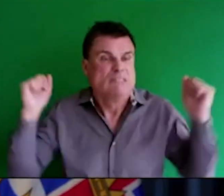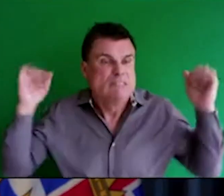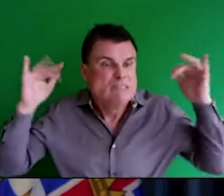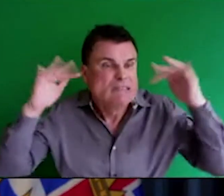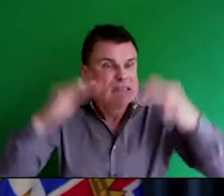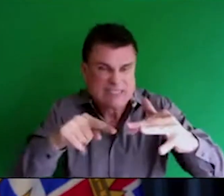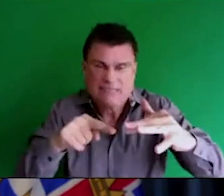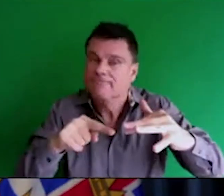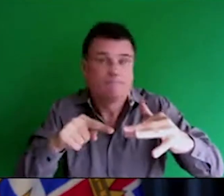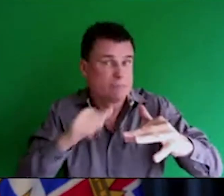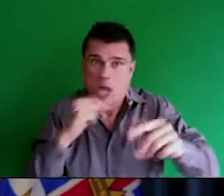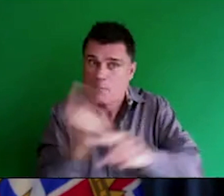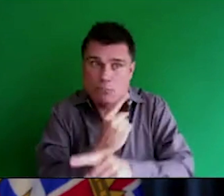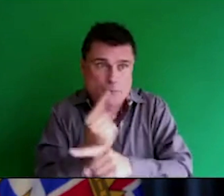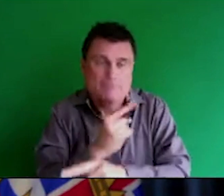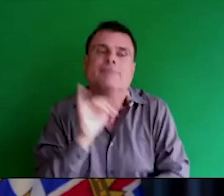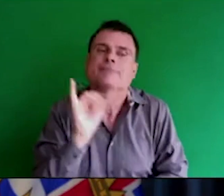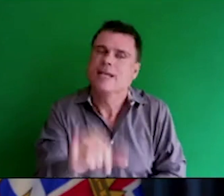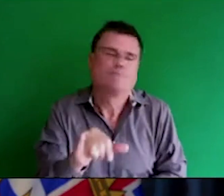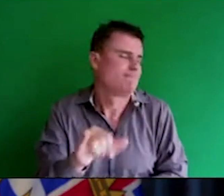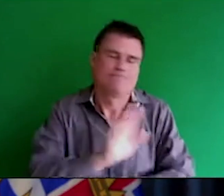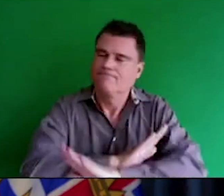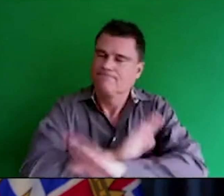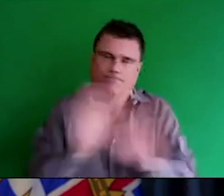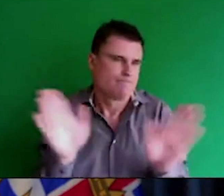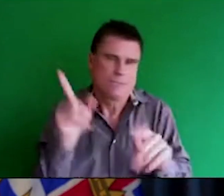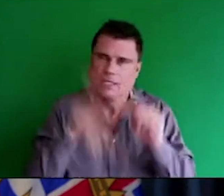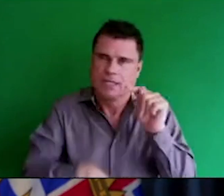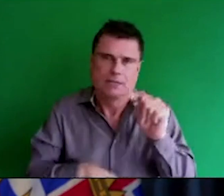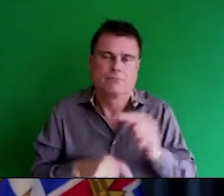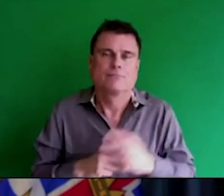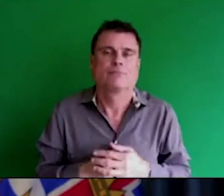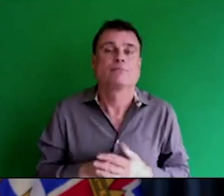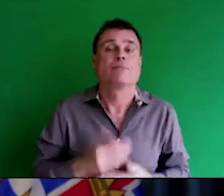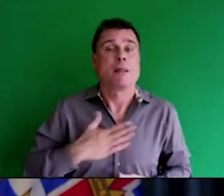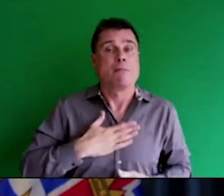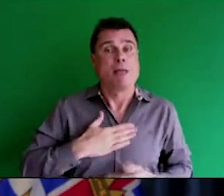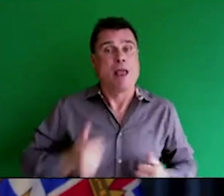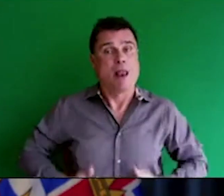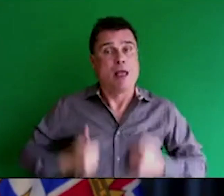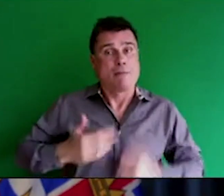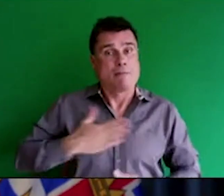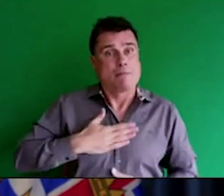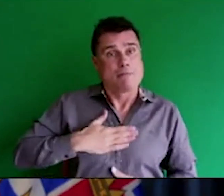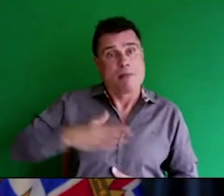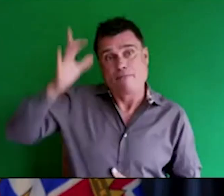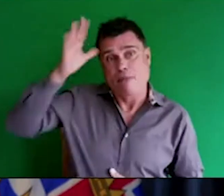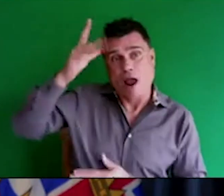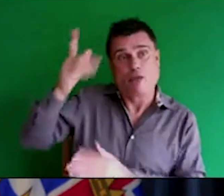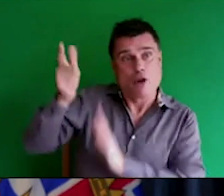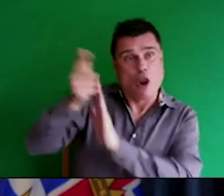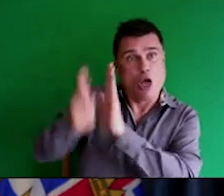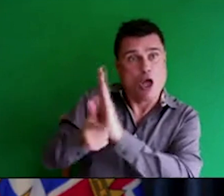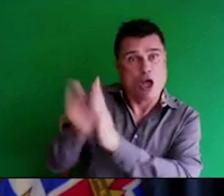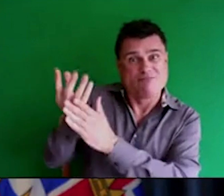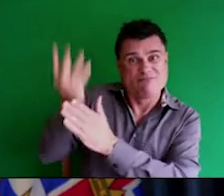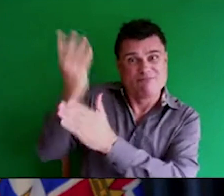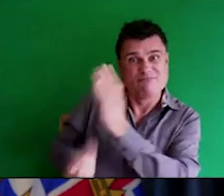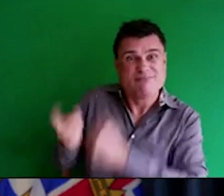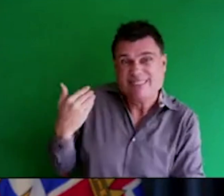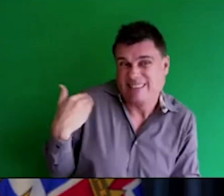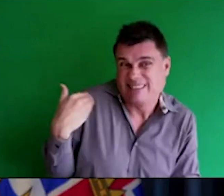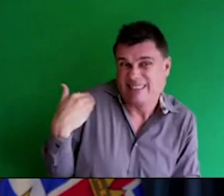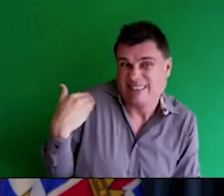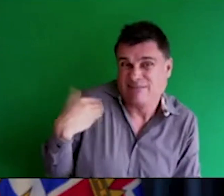my case, my father-in-law passed away during the election campaign, and he lives in Ontario. My spouse wasn't able to go and see